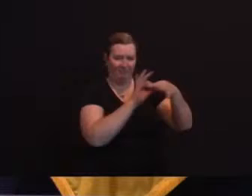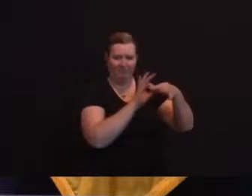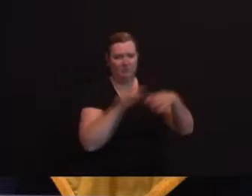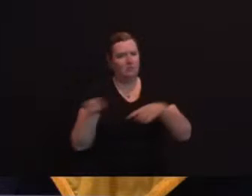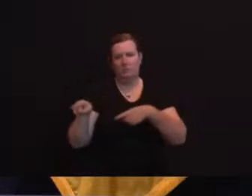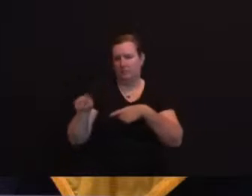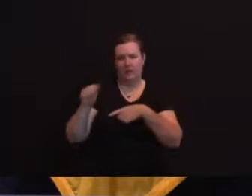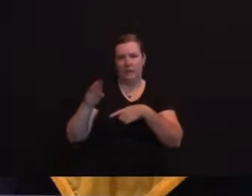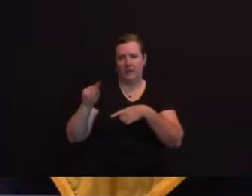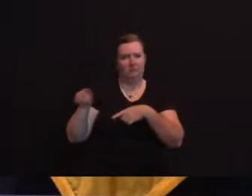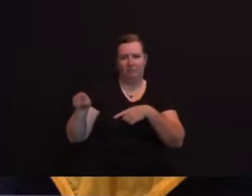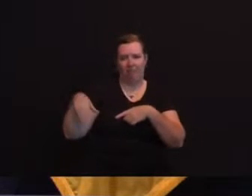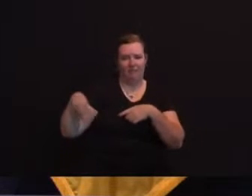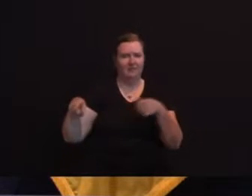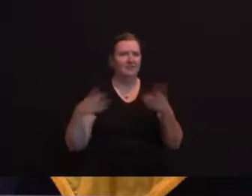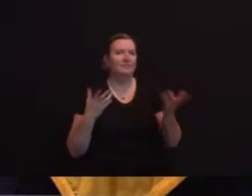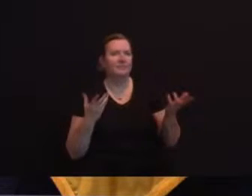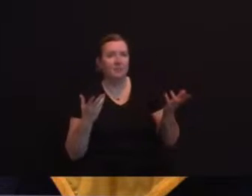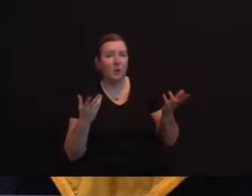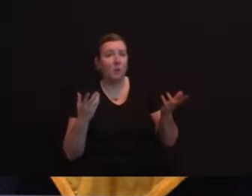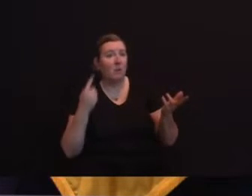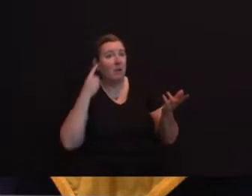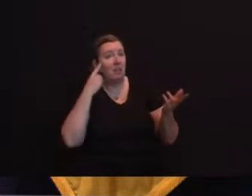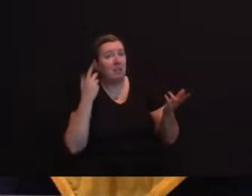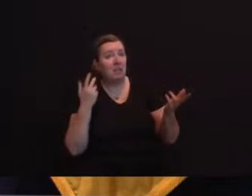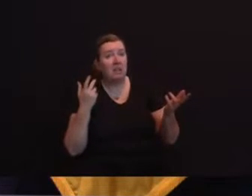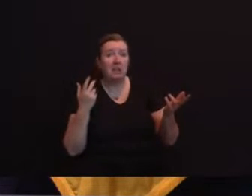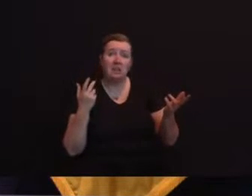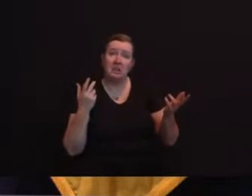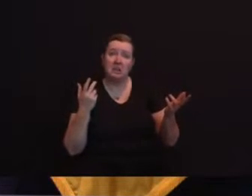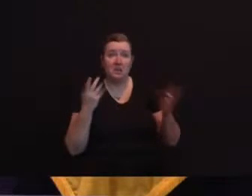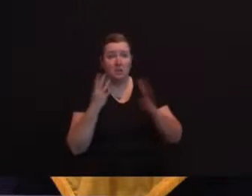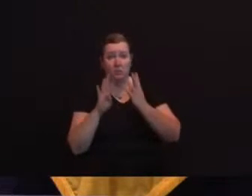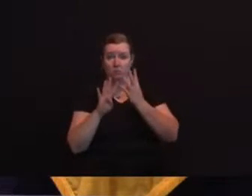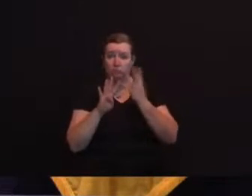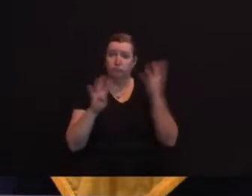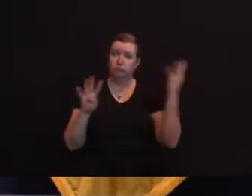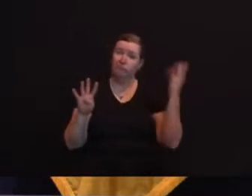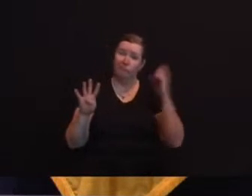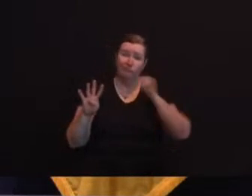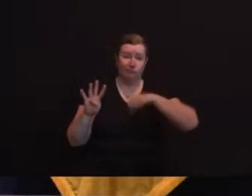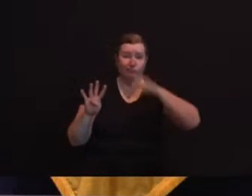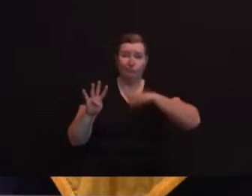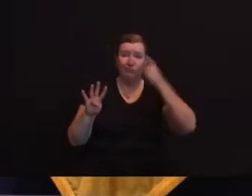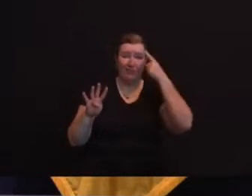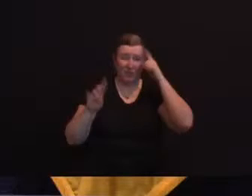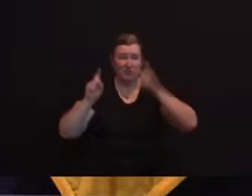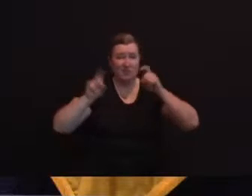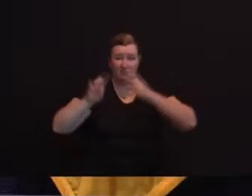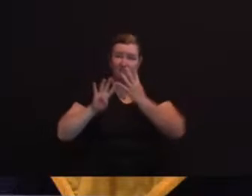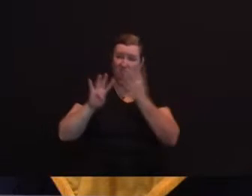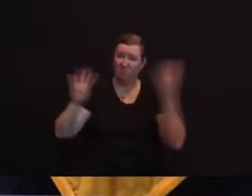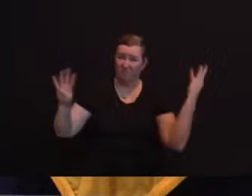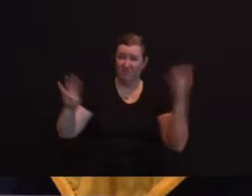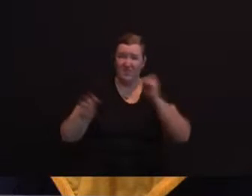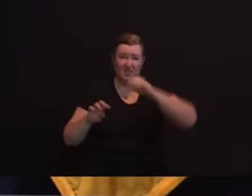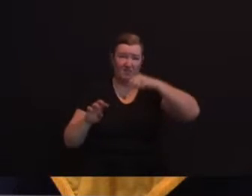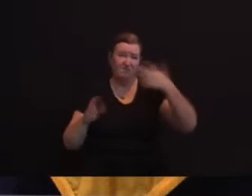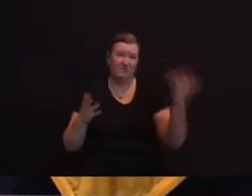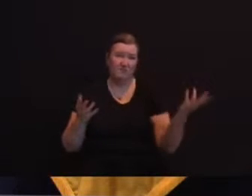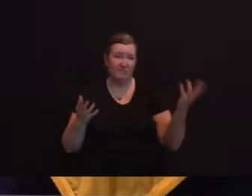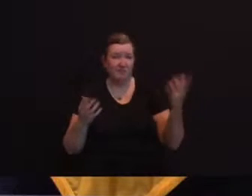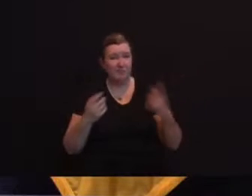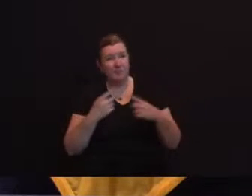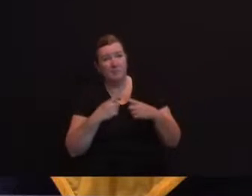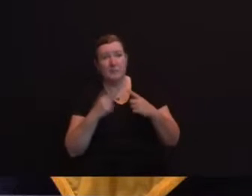go, the lines have gotten longer, so I'm not suggesting we're immune to that. But we are one of, I think, only 5